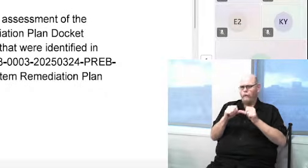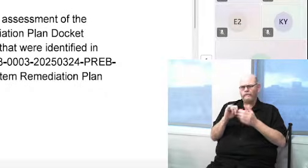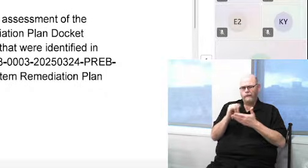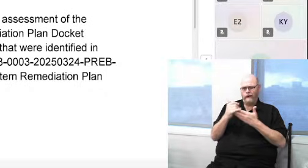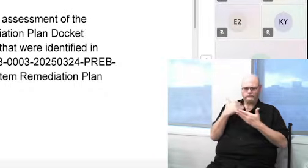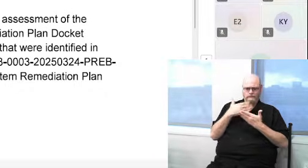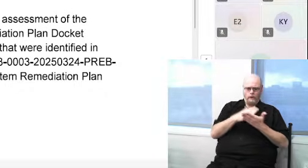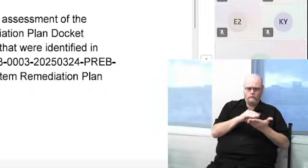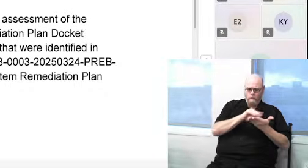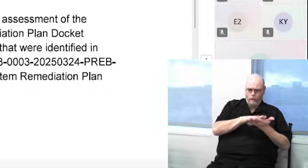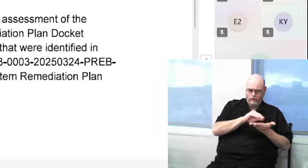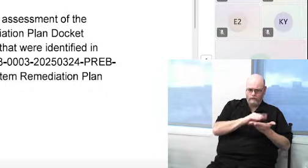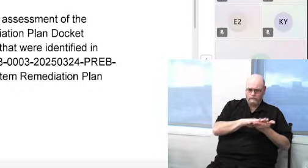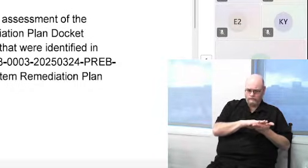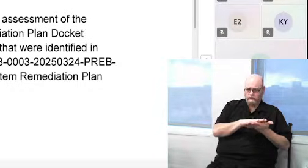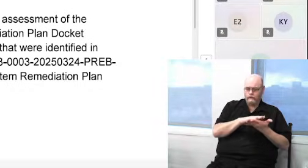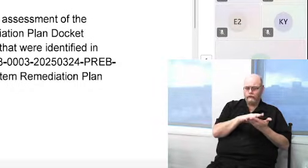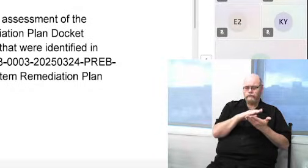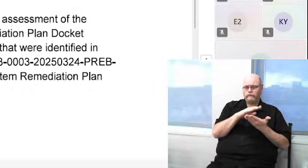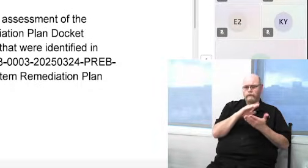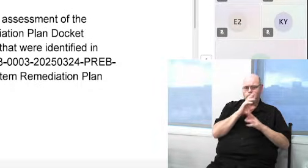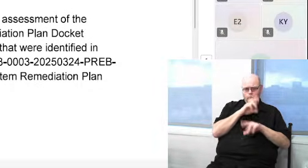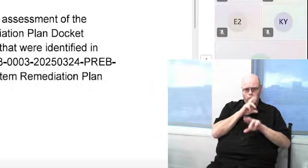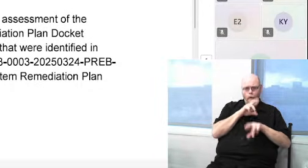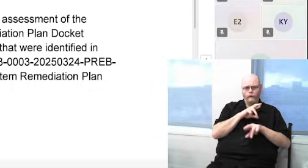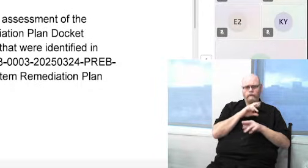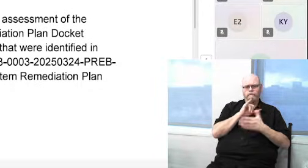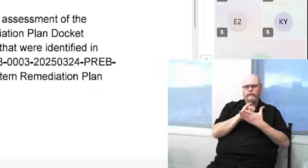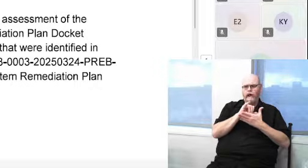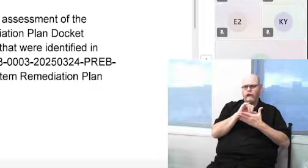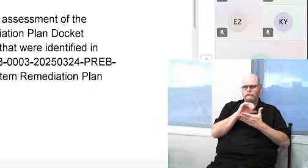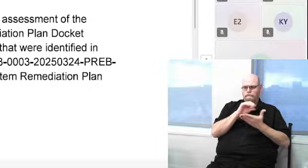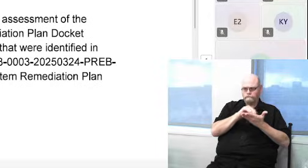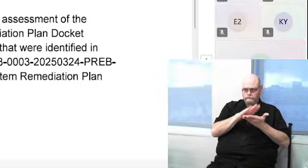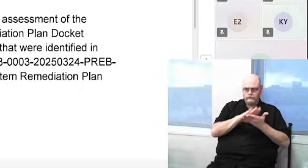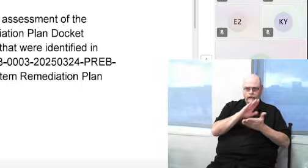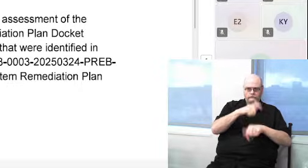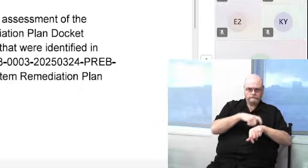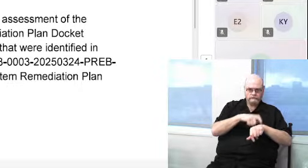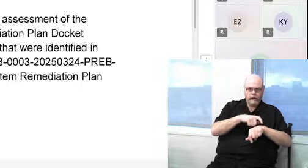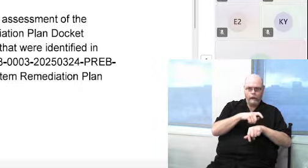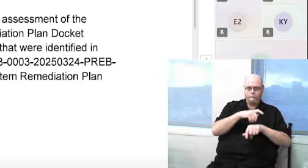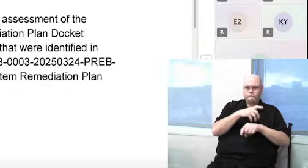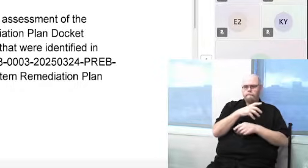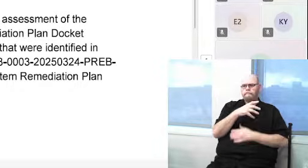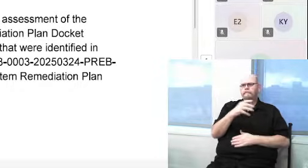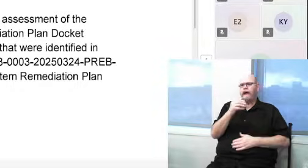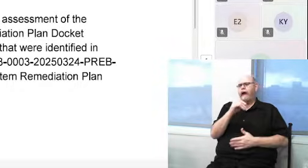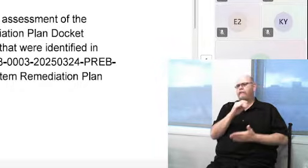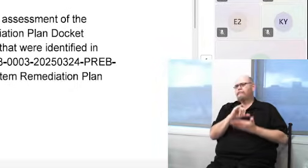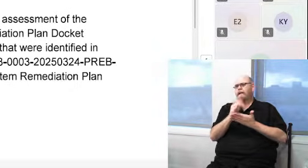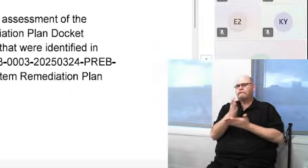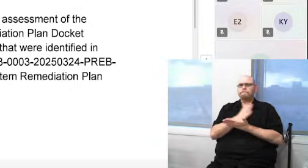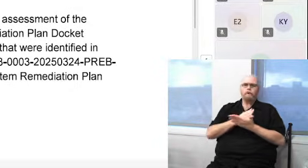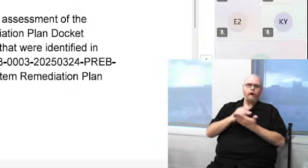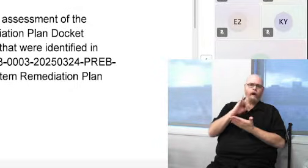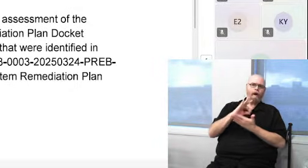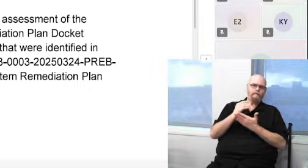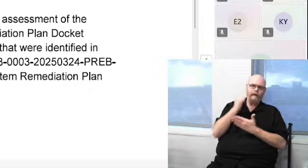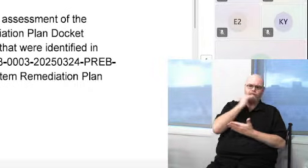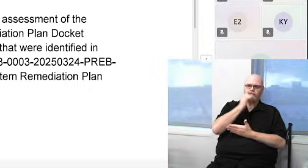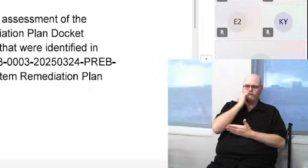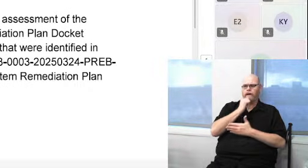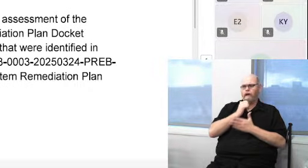some reporting that we do to capture point in time, but the constant review and modeling is a day-to-day part